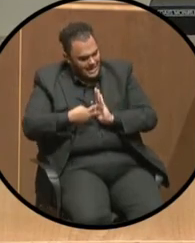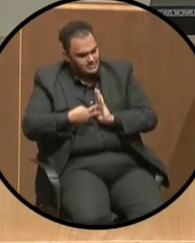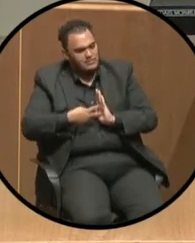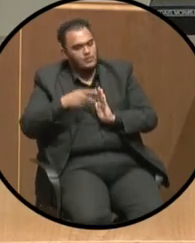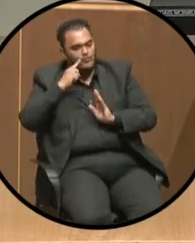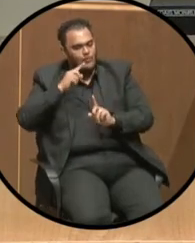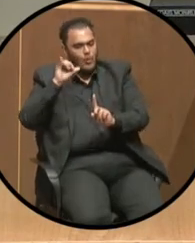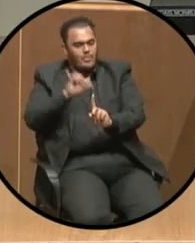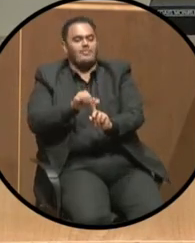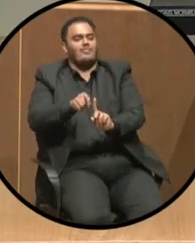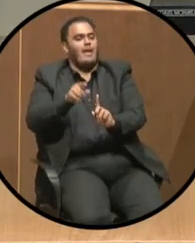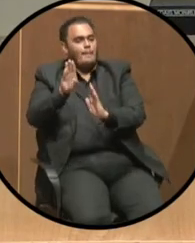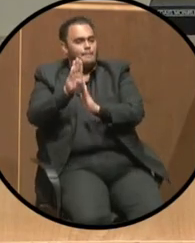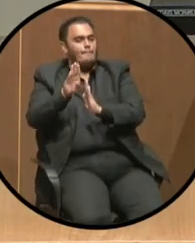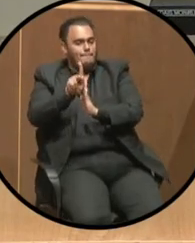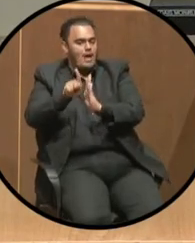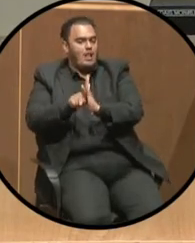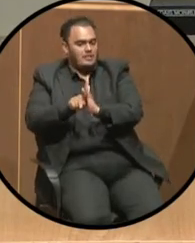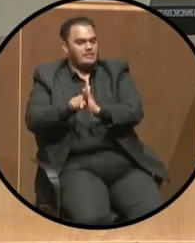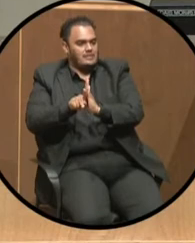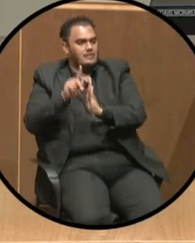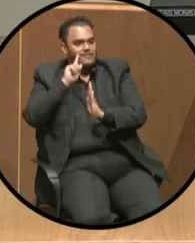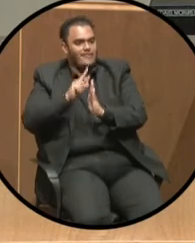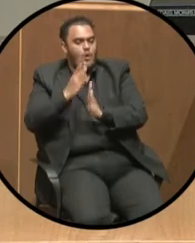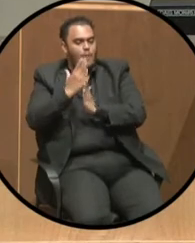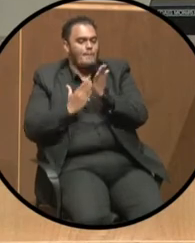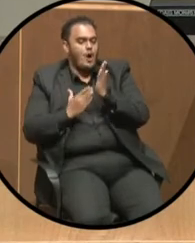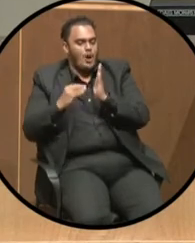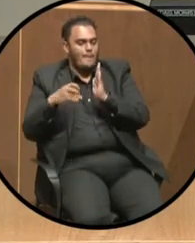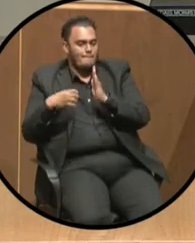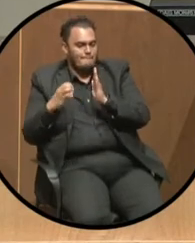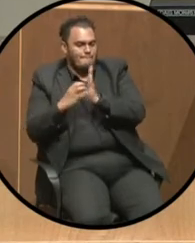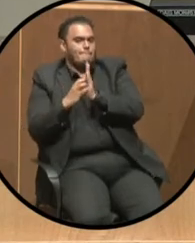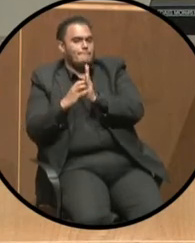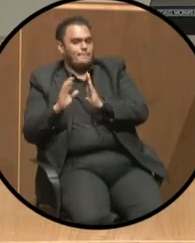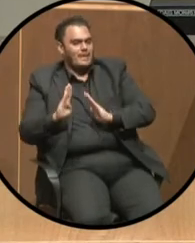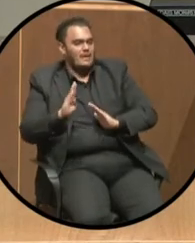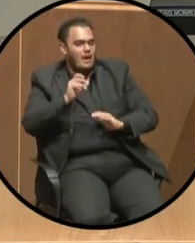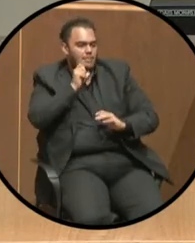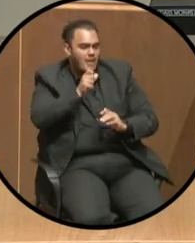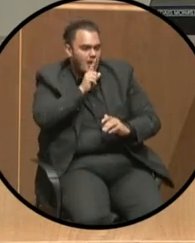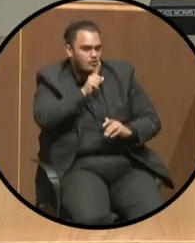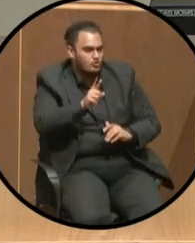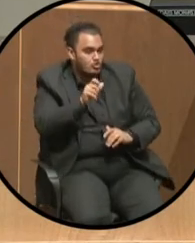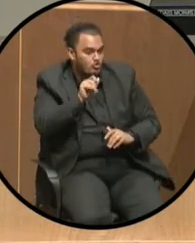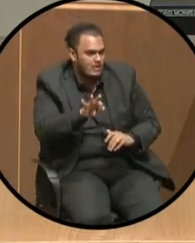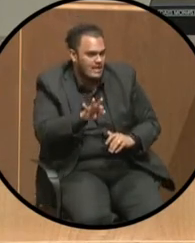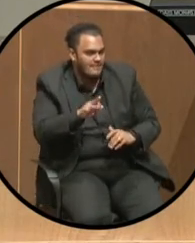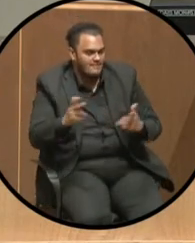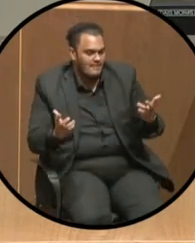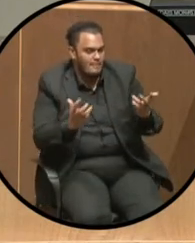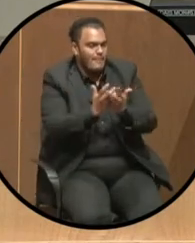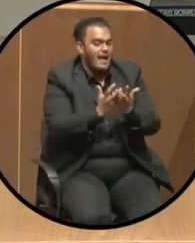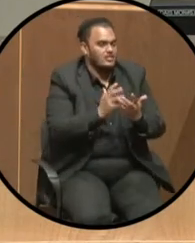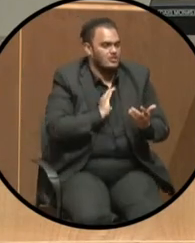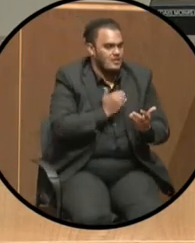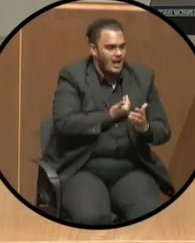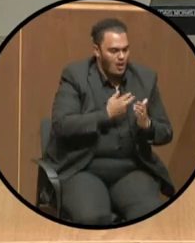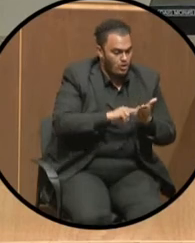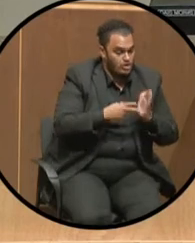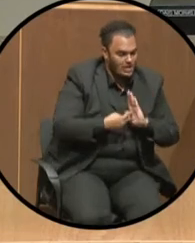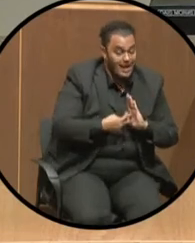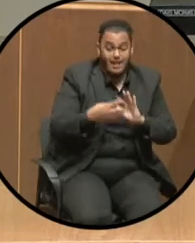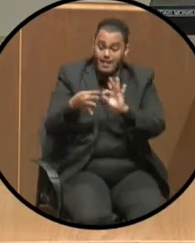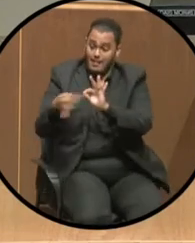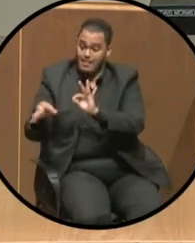is, and I'm not certain that the language does match the intent of the policy. I would be willing to review that at a later date if